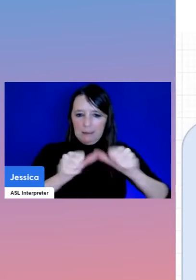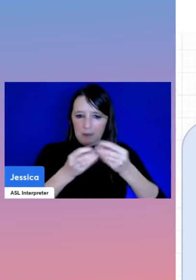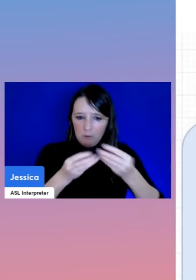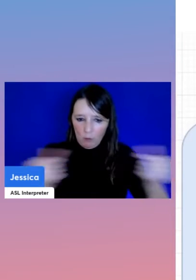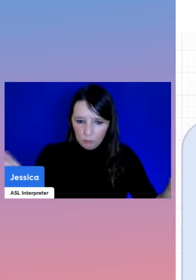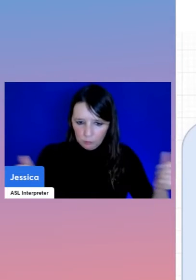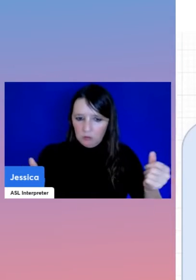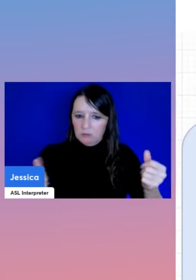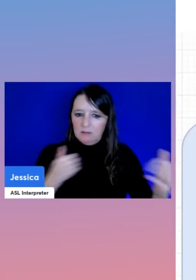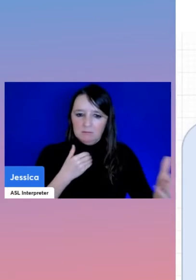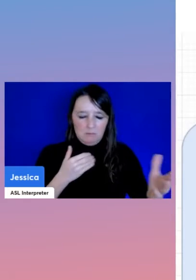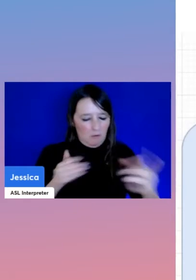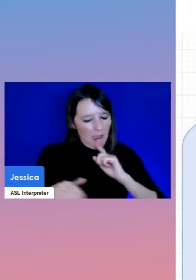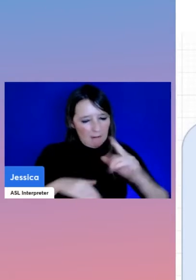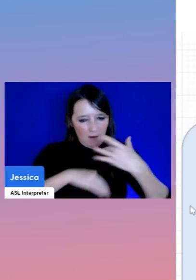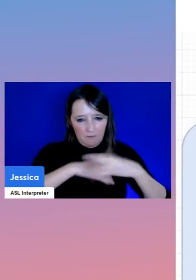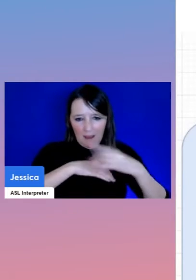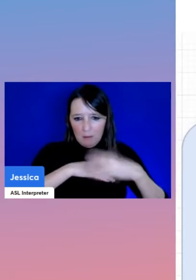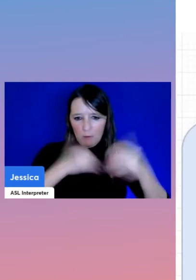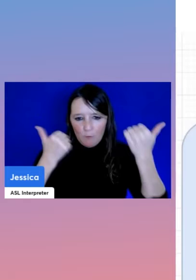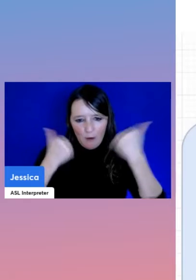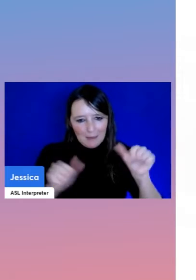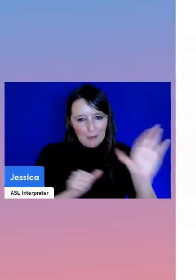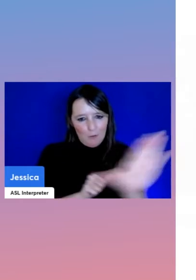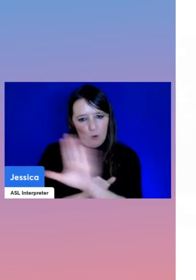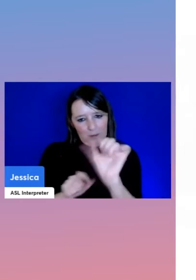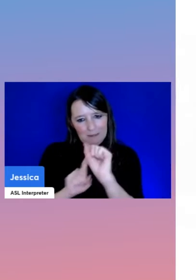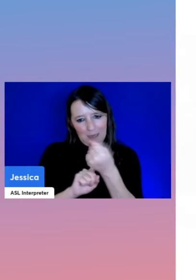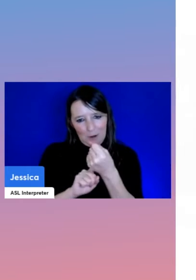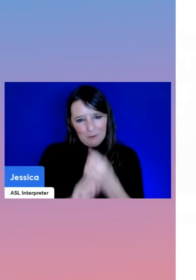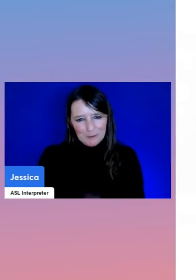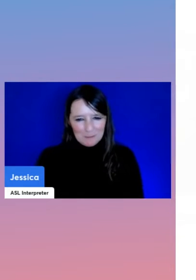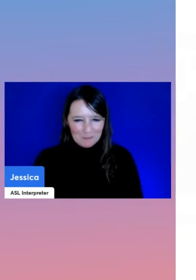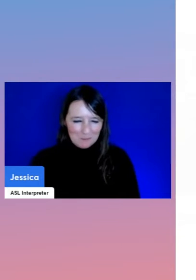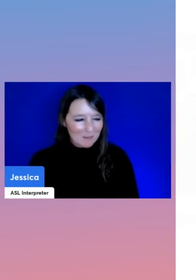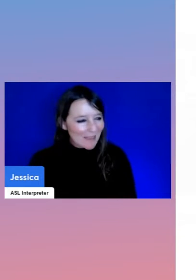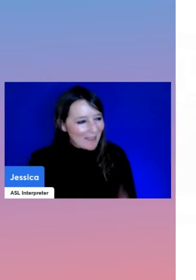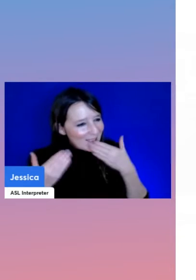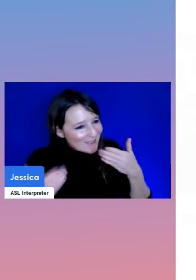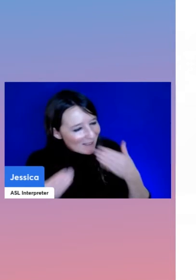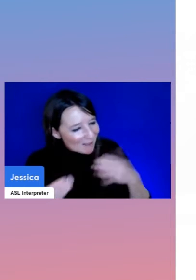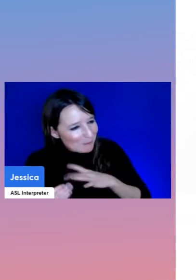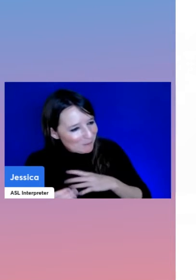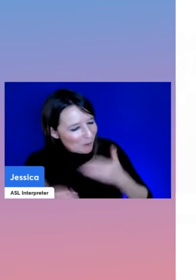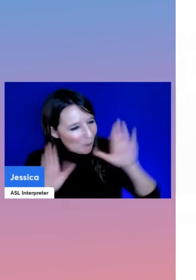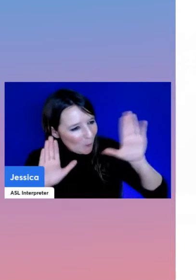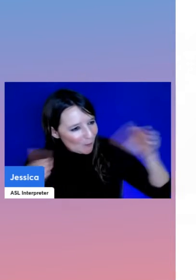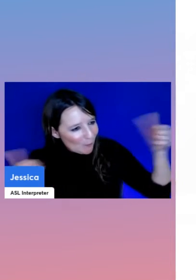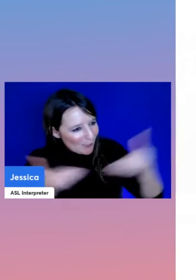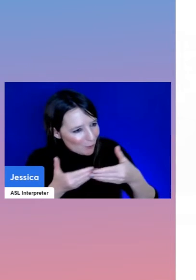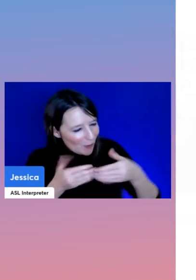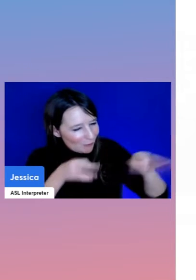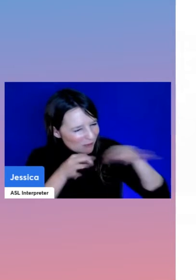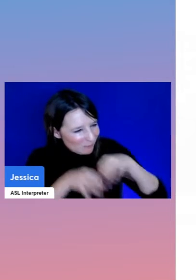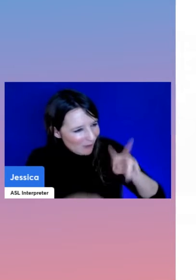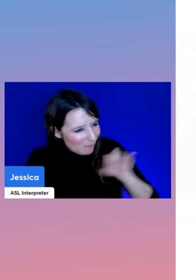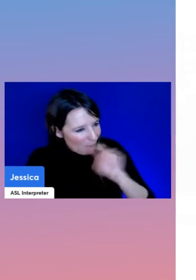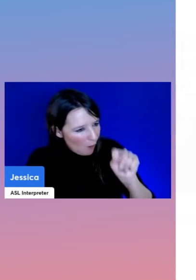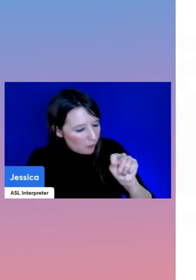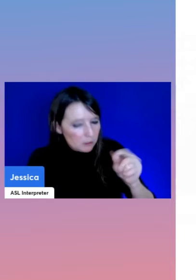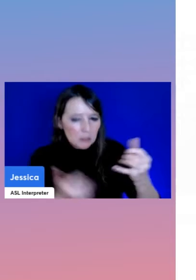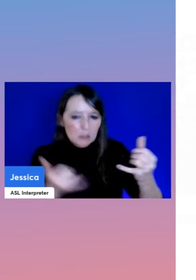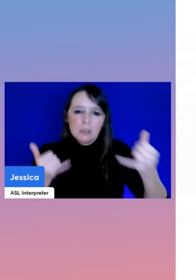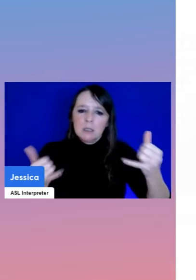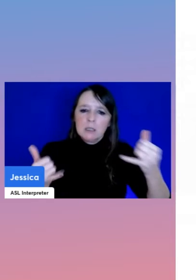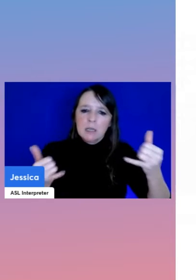highly available scenarios. Thank you, Andrei, for such a nice introduction about Vault. Let's now take a closer